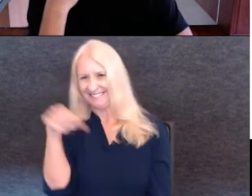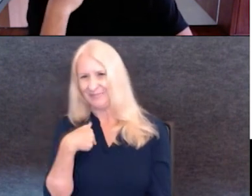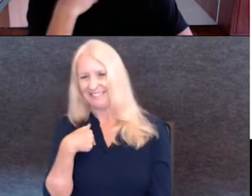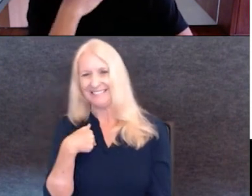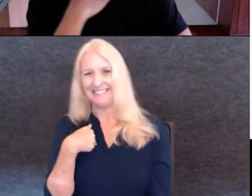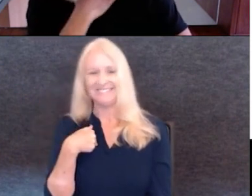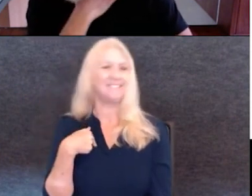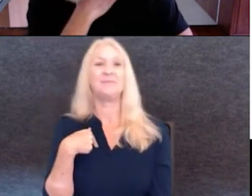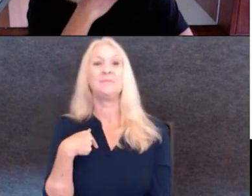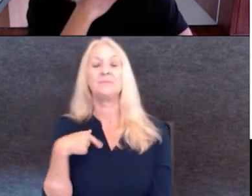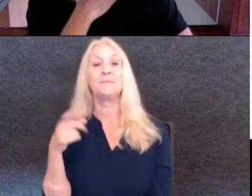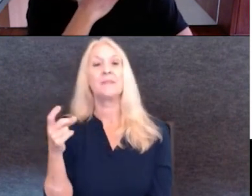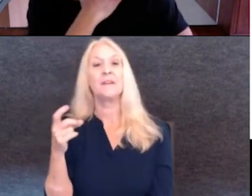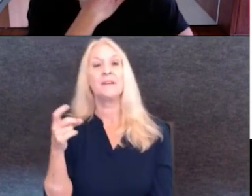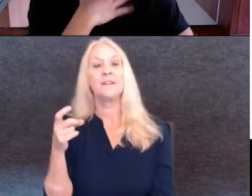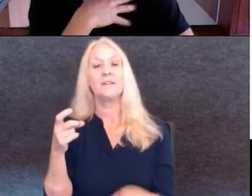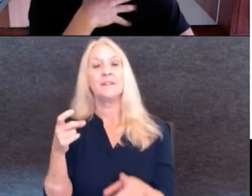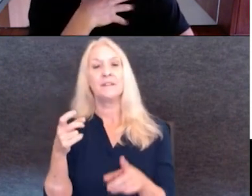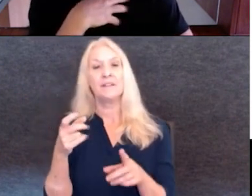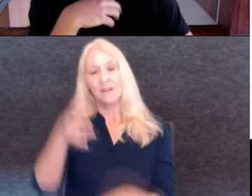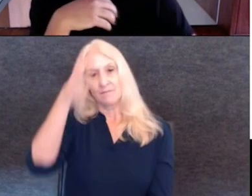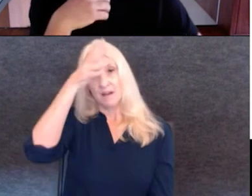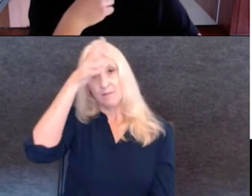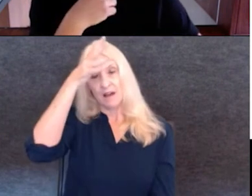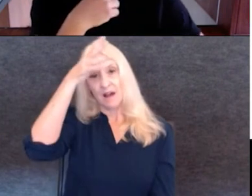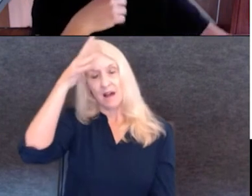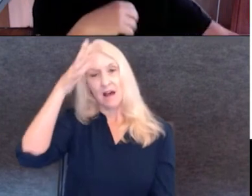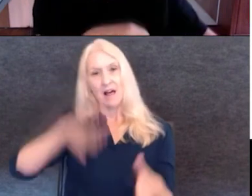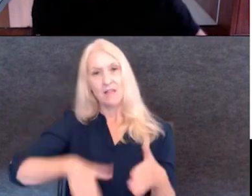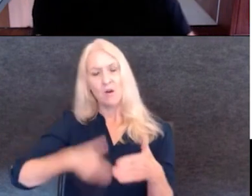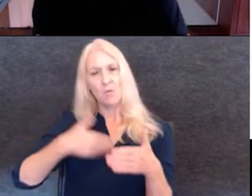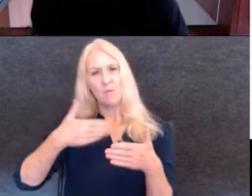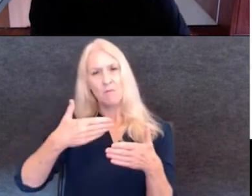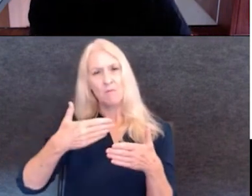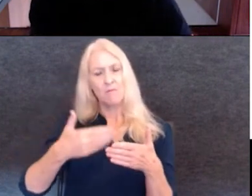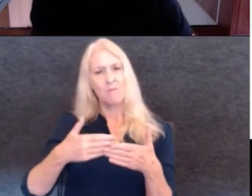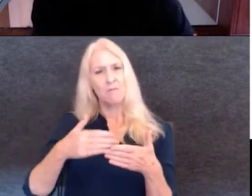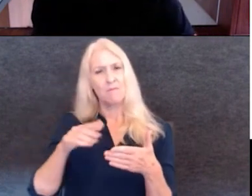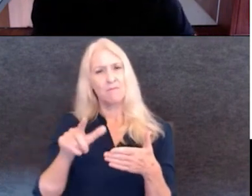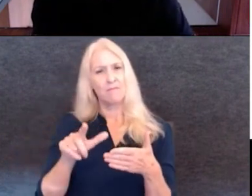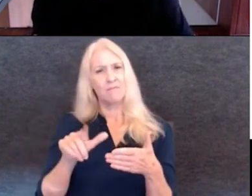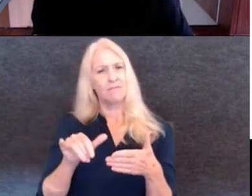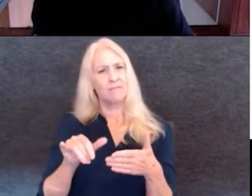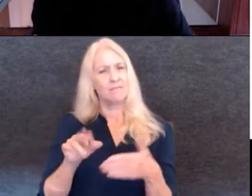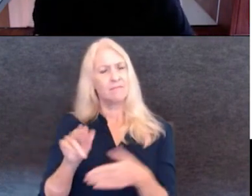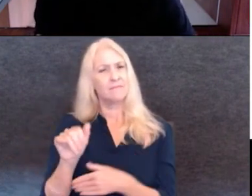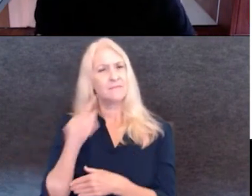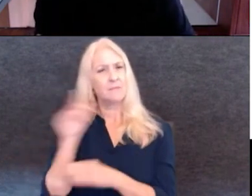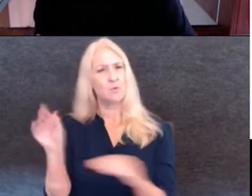I come from my father was born in Lebanon. He moved to Mexico in the 50s.